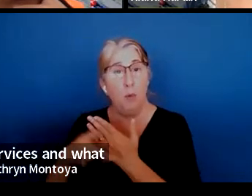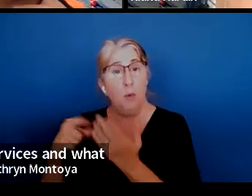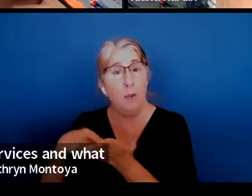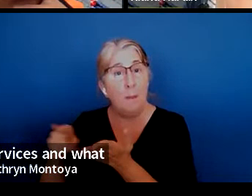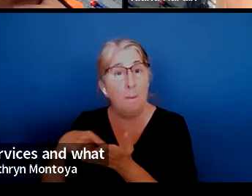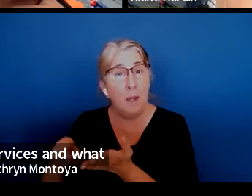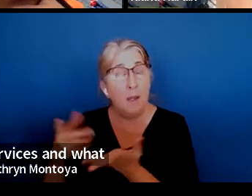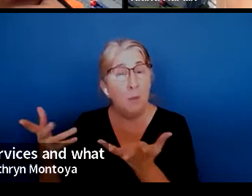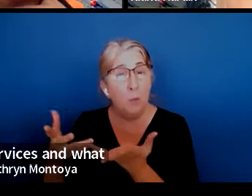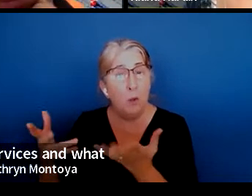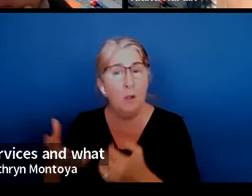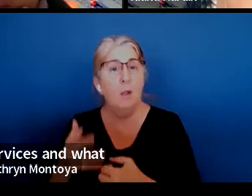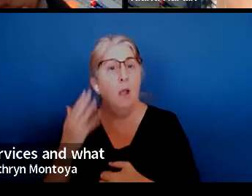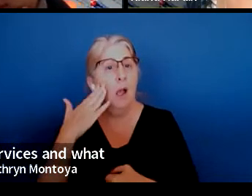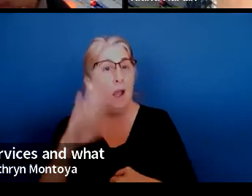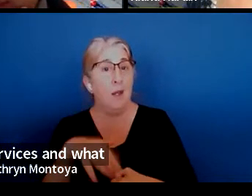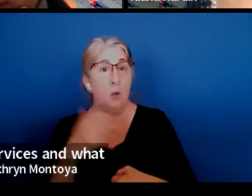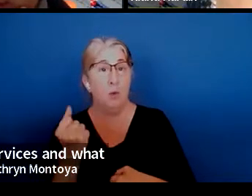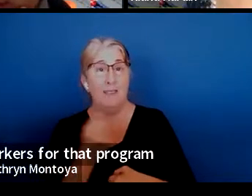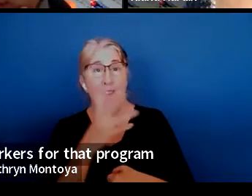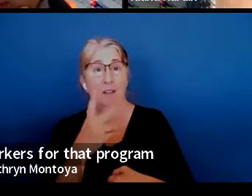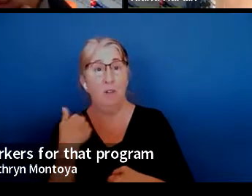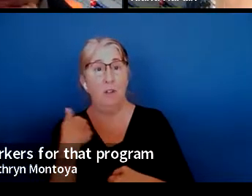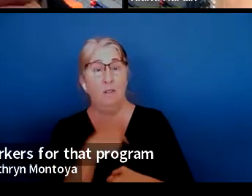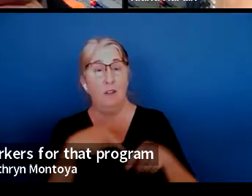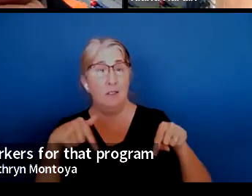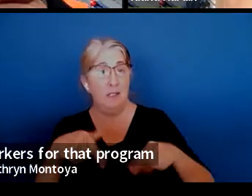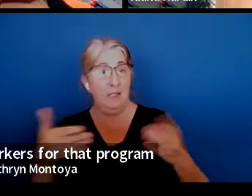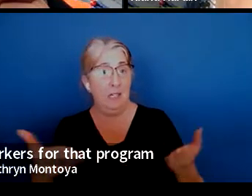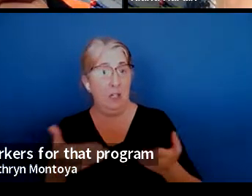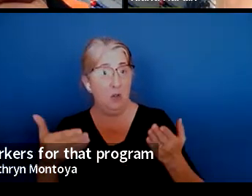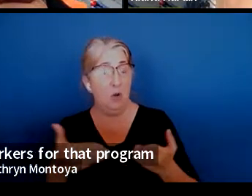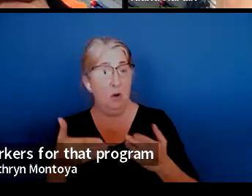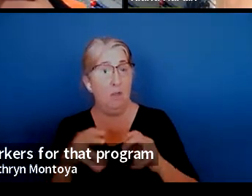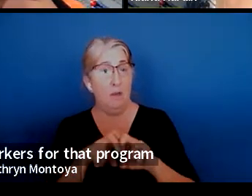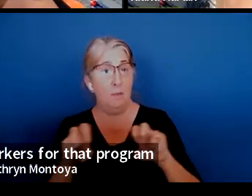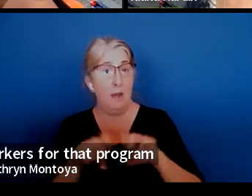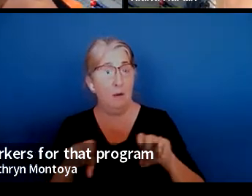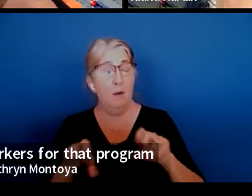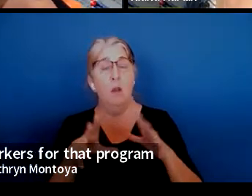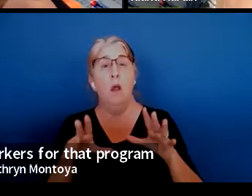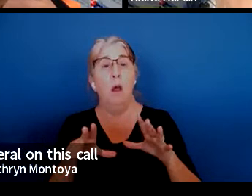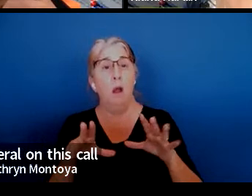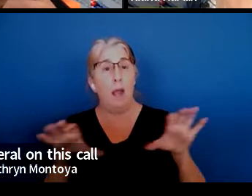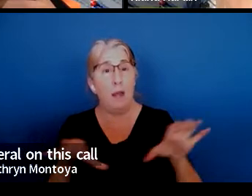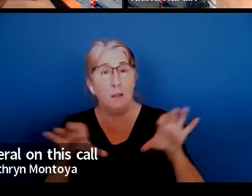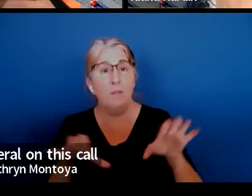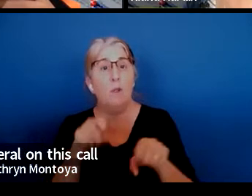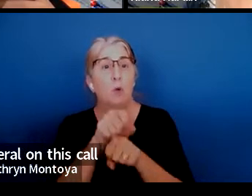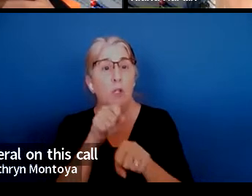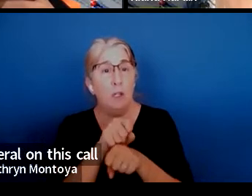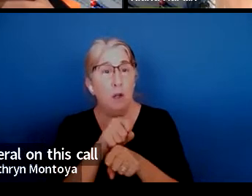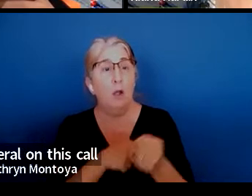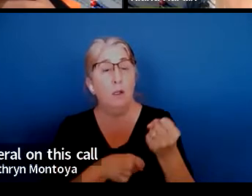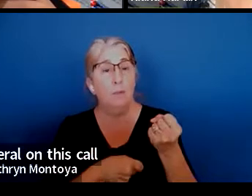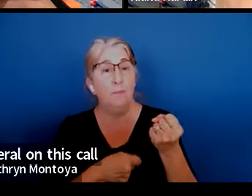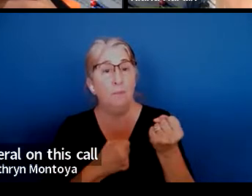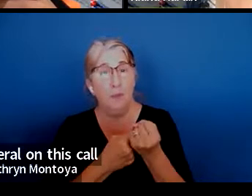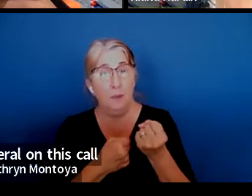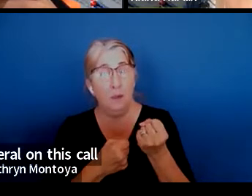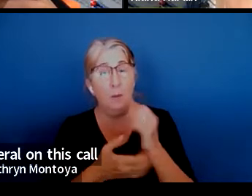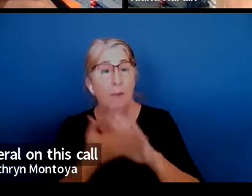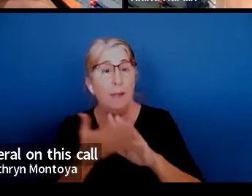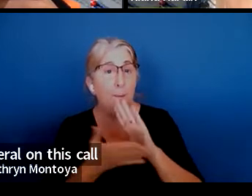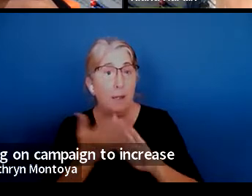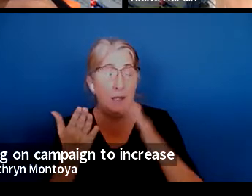I know several of us on this call, on this panel, are actively working on campaigns to increase the